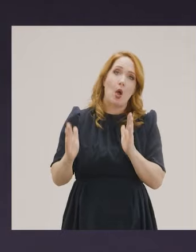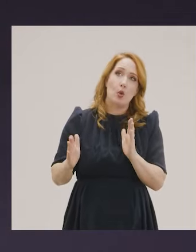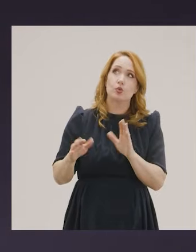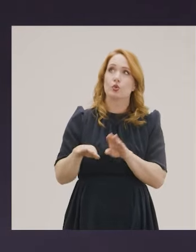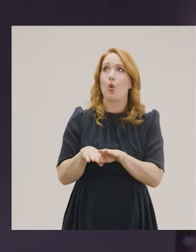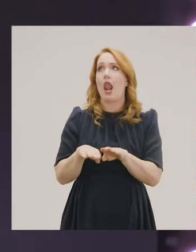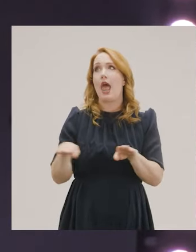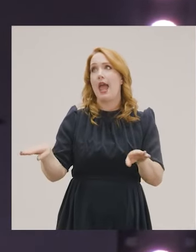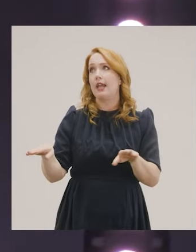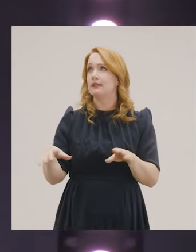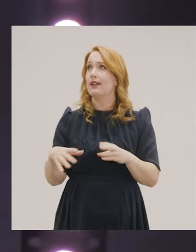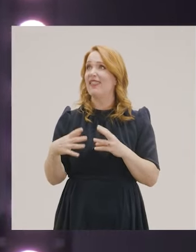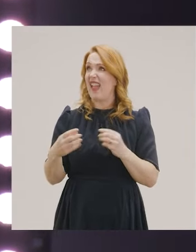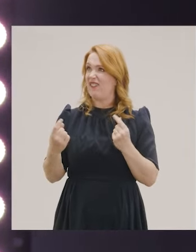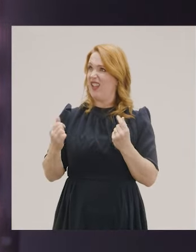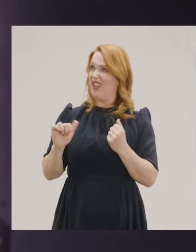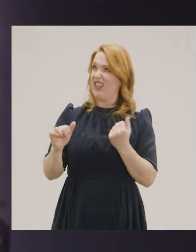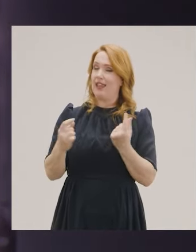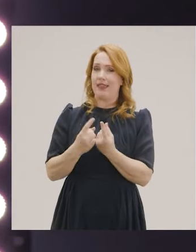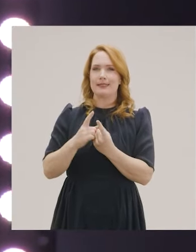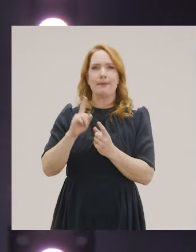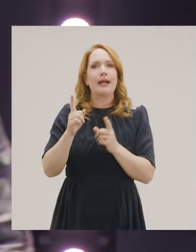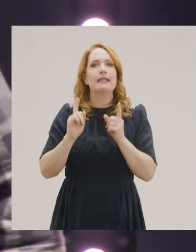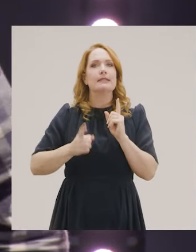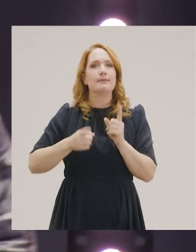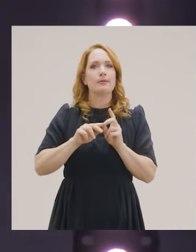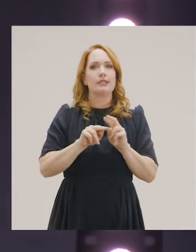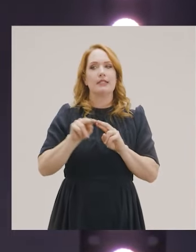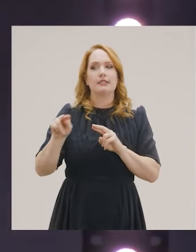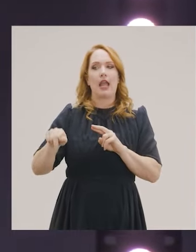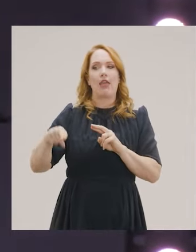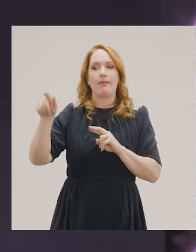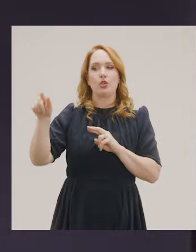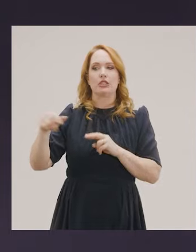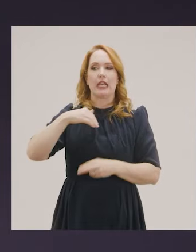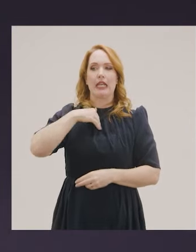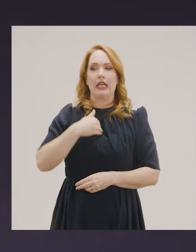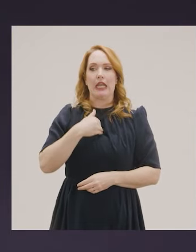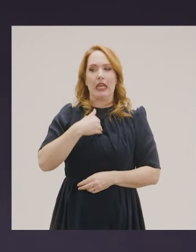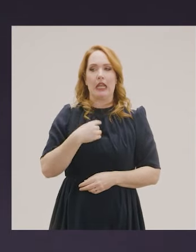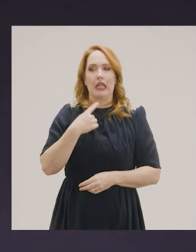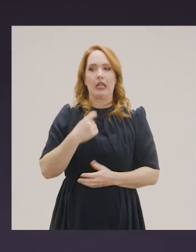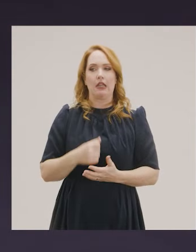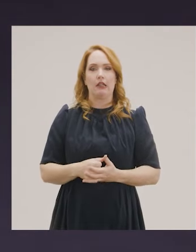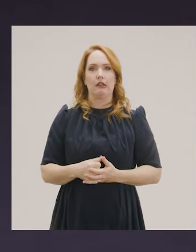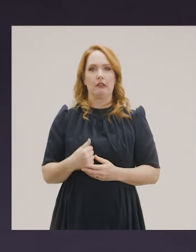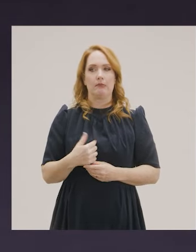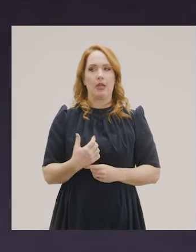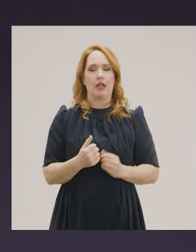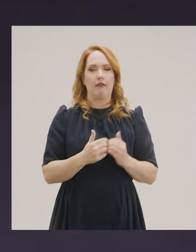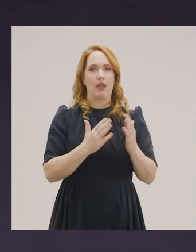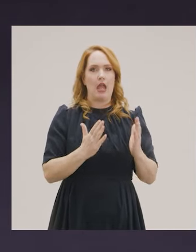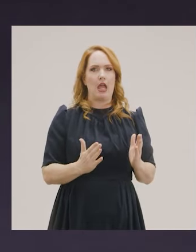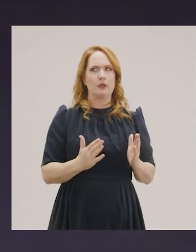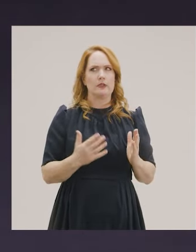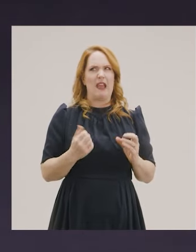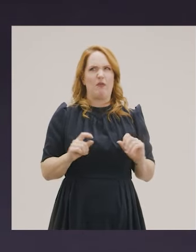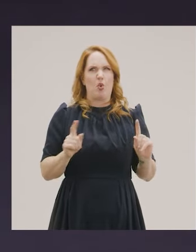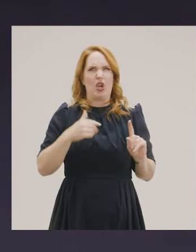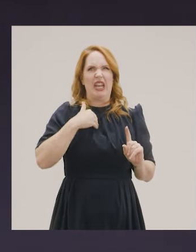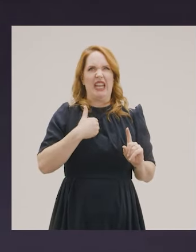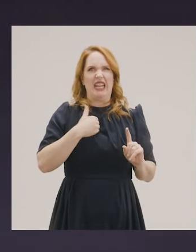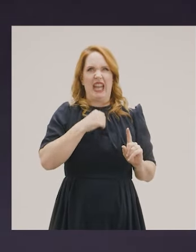owned their houses and they owned land and they had possessions and there was nothing wrong with that. But sometimes they would see another person in need and they think, you know what?